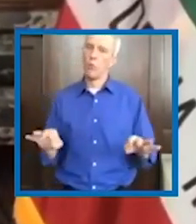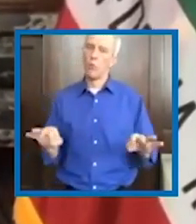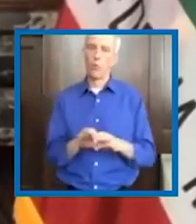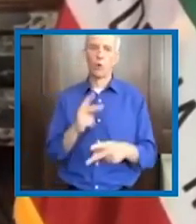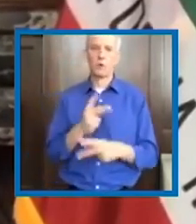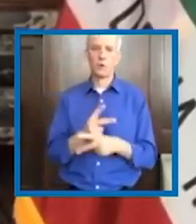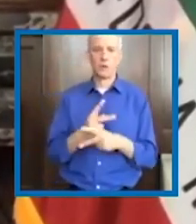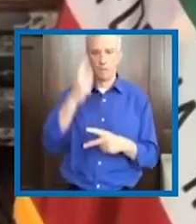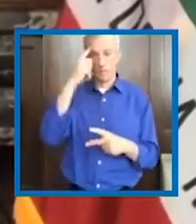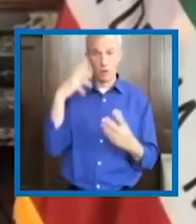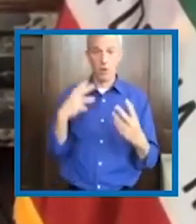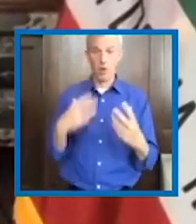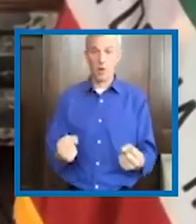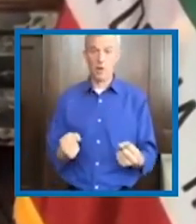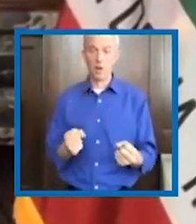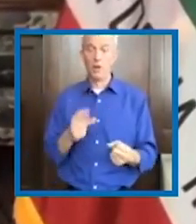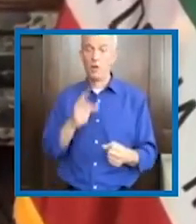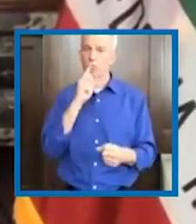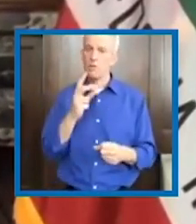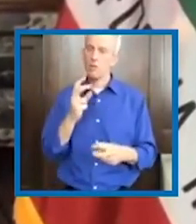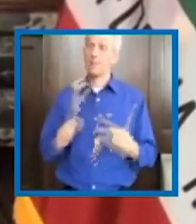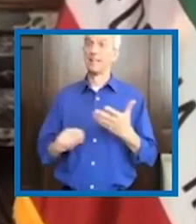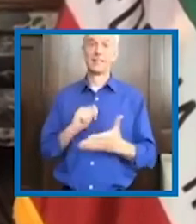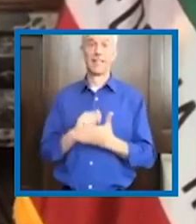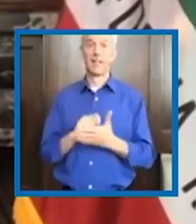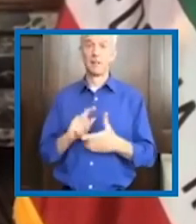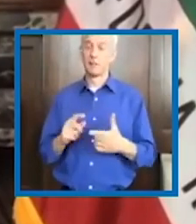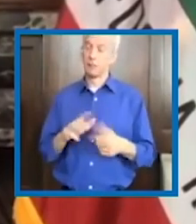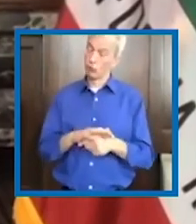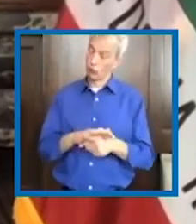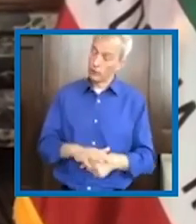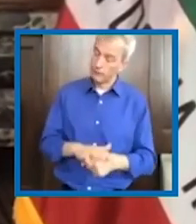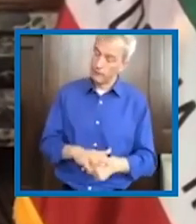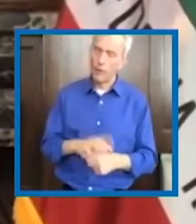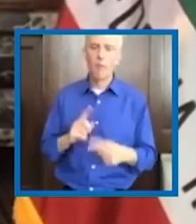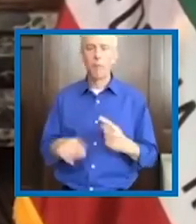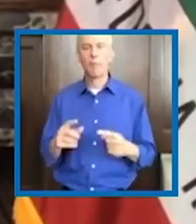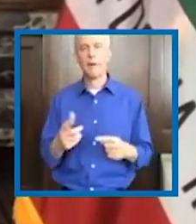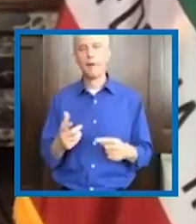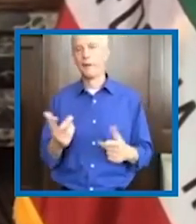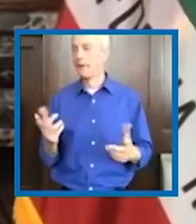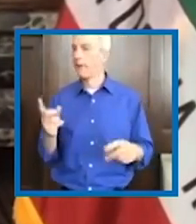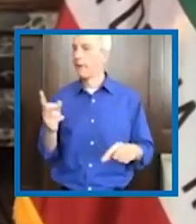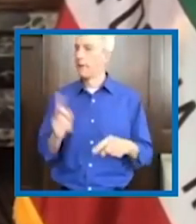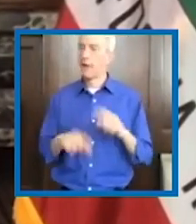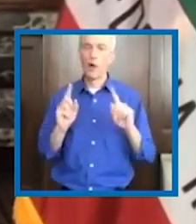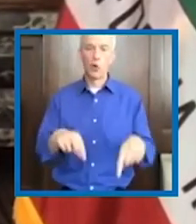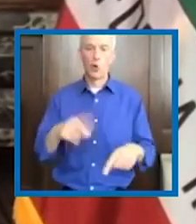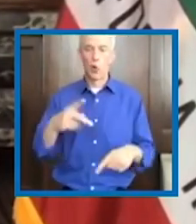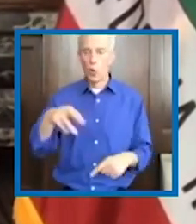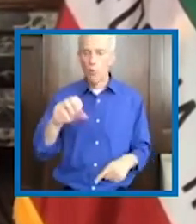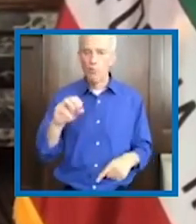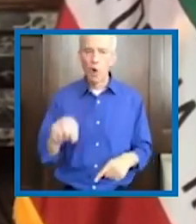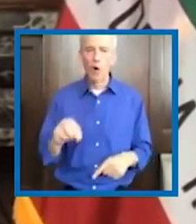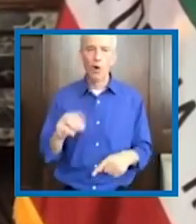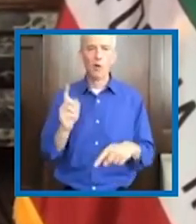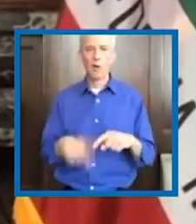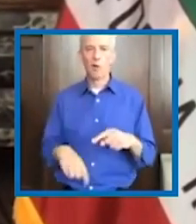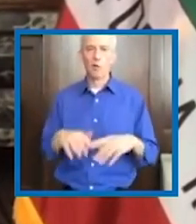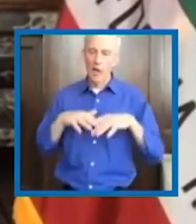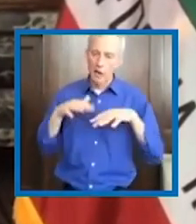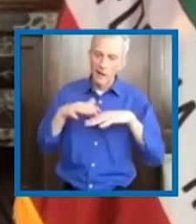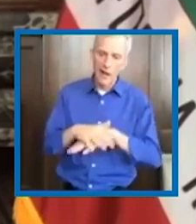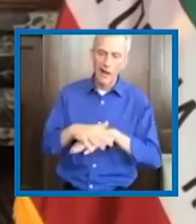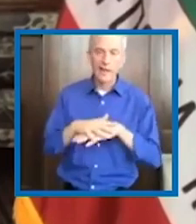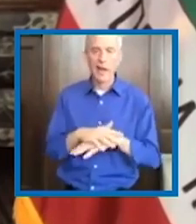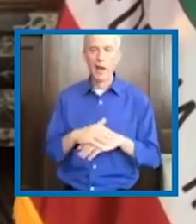it is really, really a tough time for everybody. You know, we're missing prom. We're not able to see each other. If you have to FaceTime one more